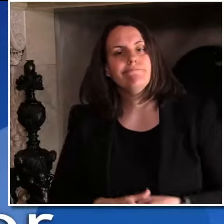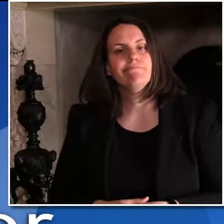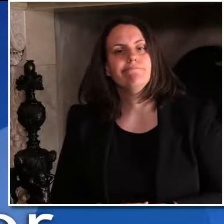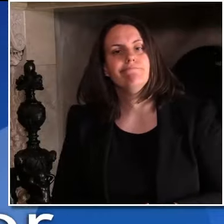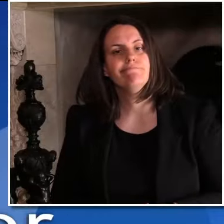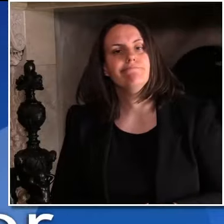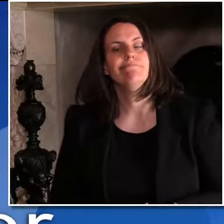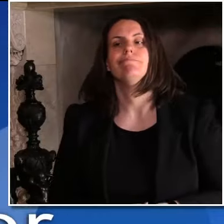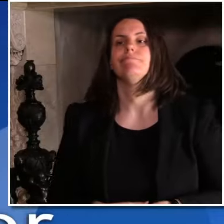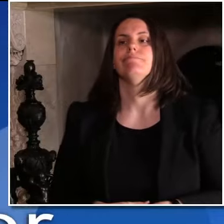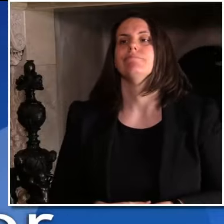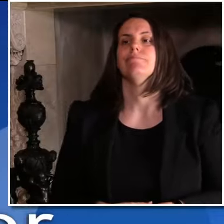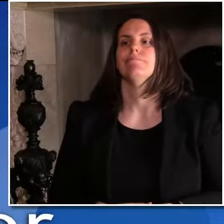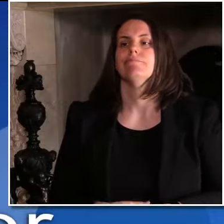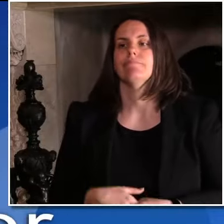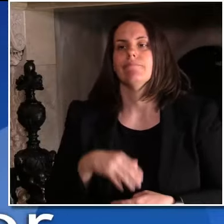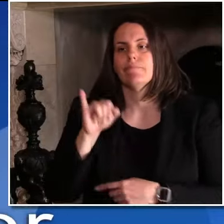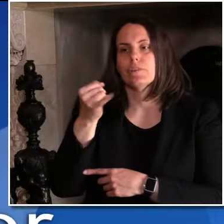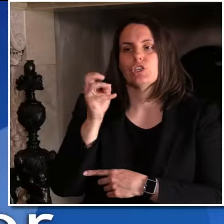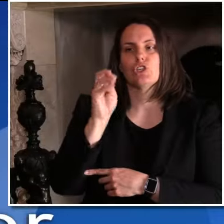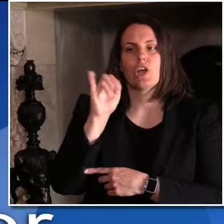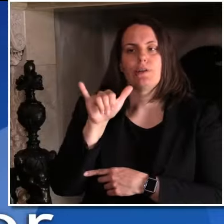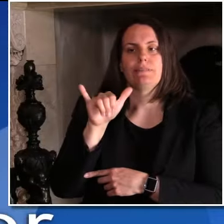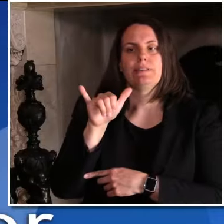from Urban Milwaukee. Jeremy?